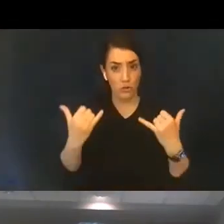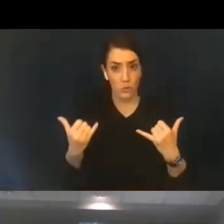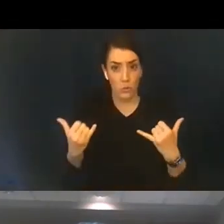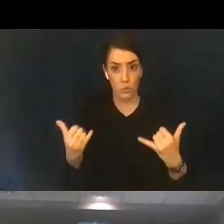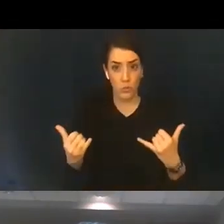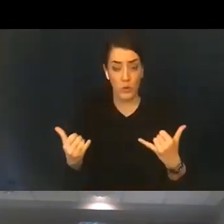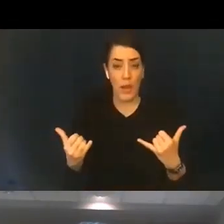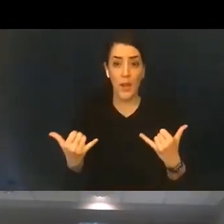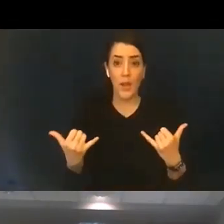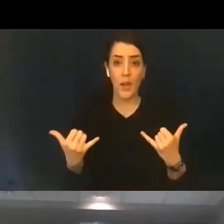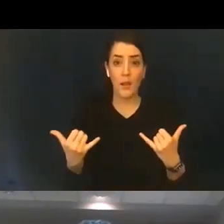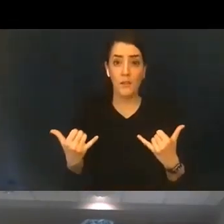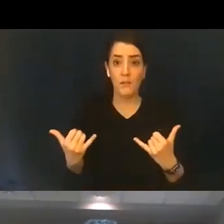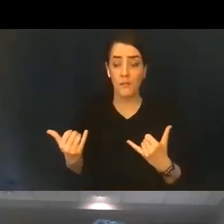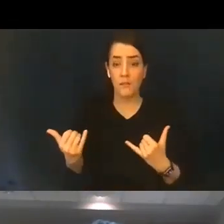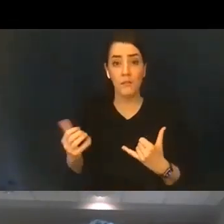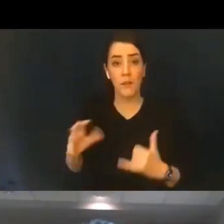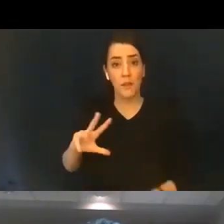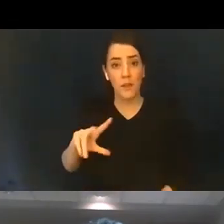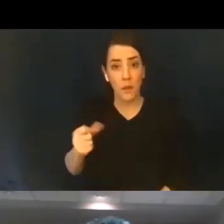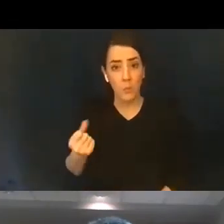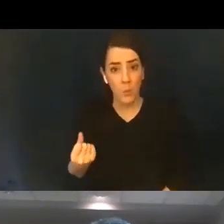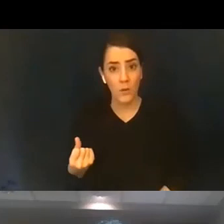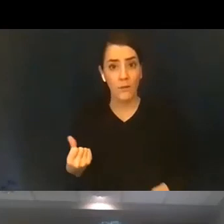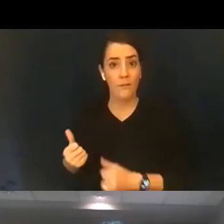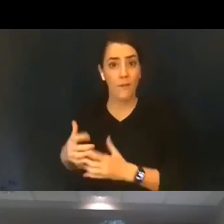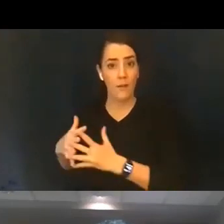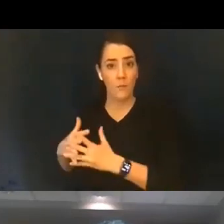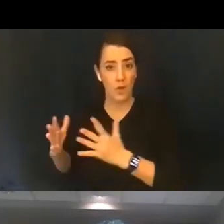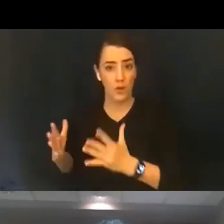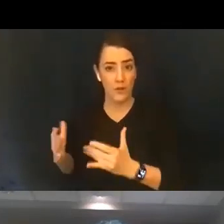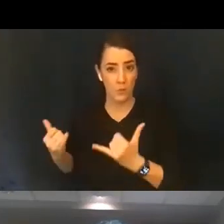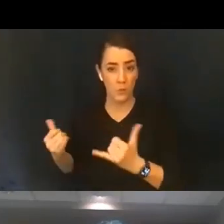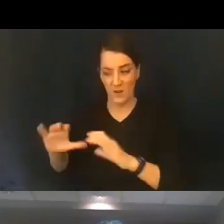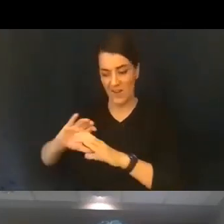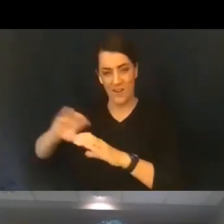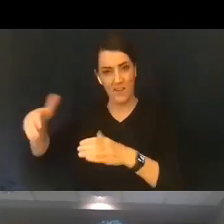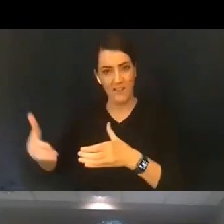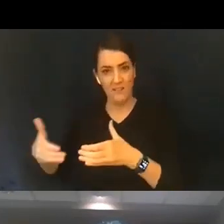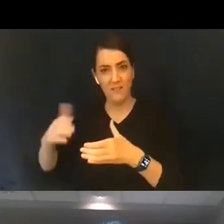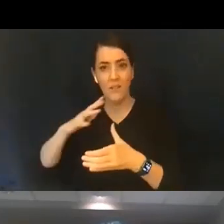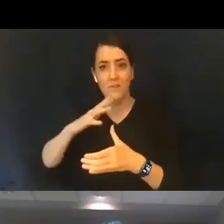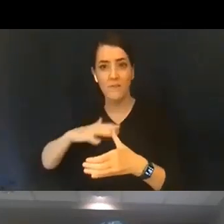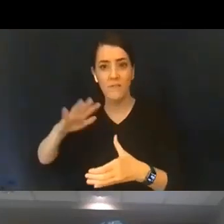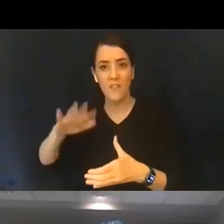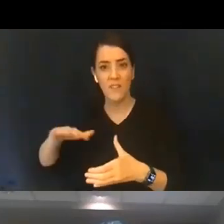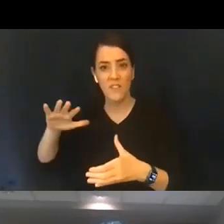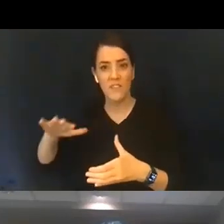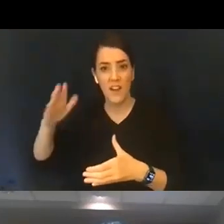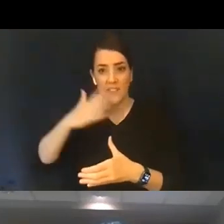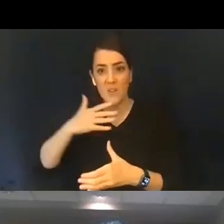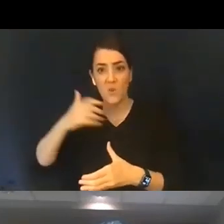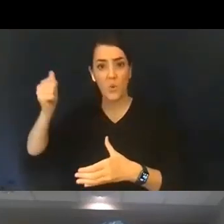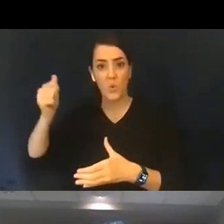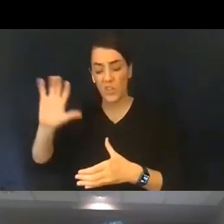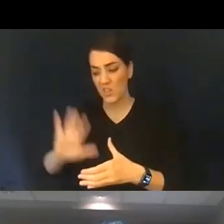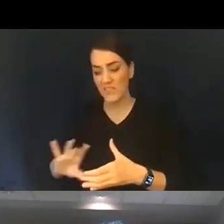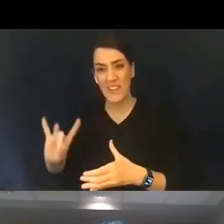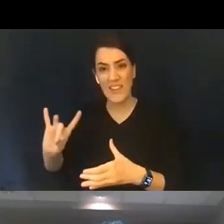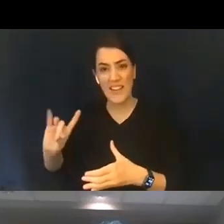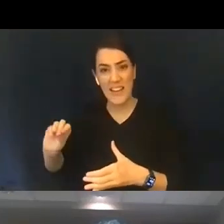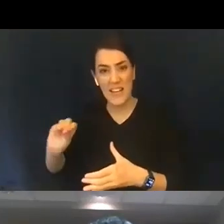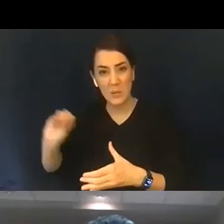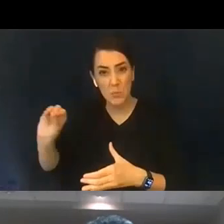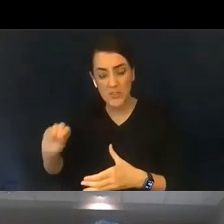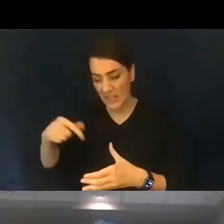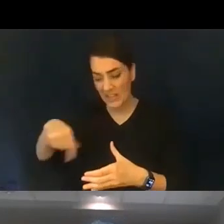55 plus Cambodian Americans in America today, something like 80% of them still suffer from